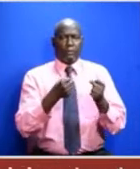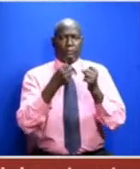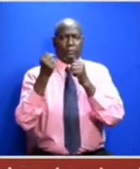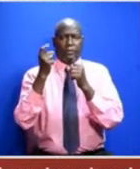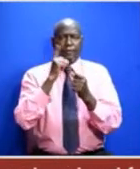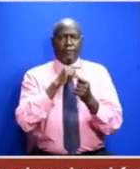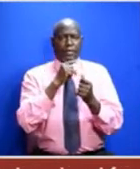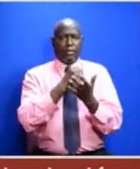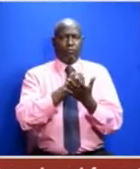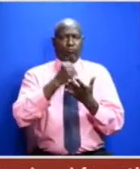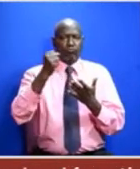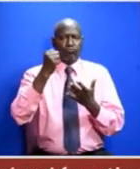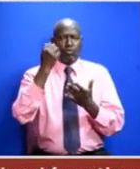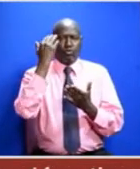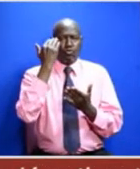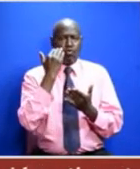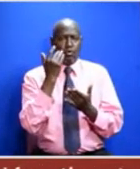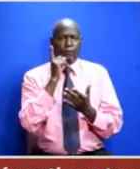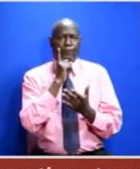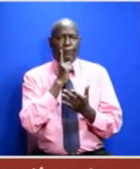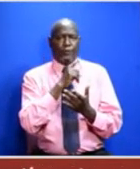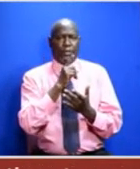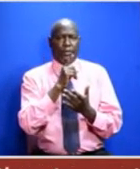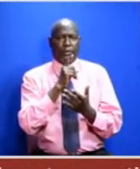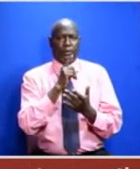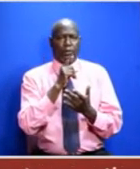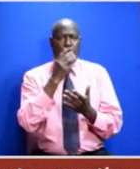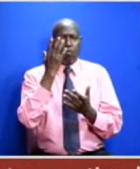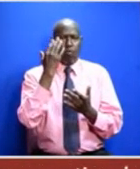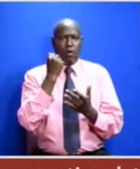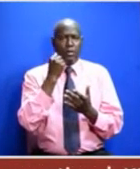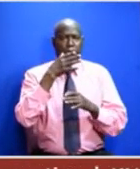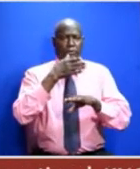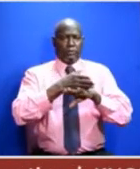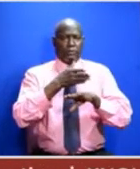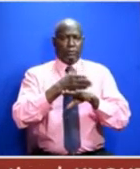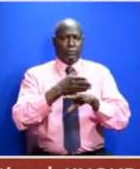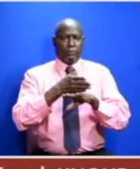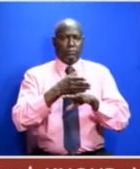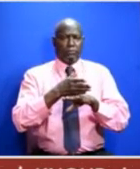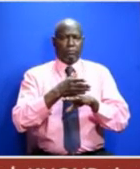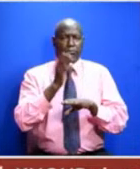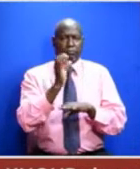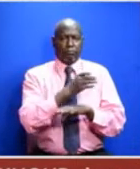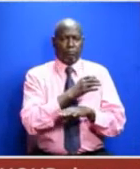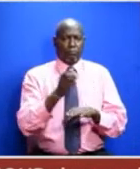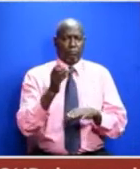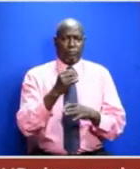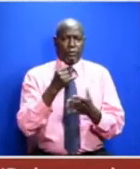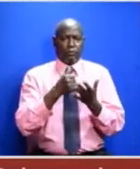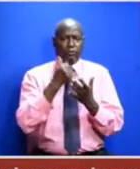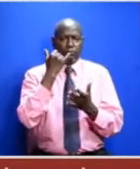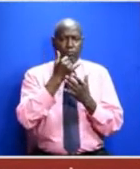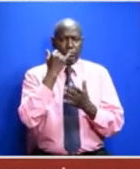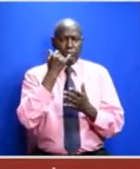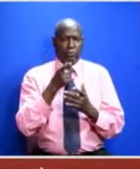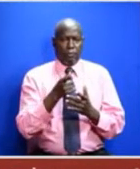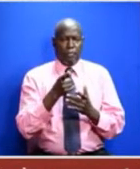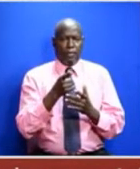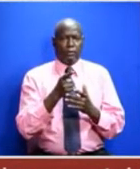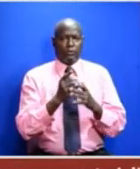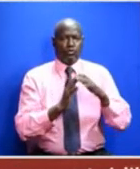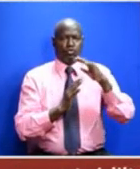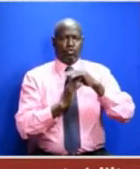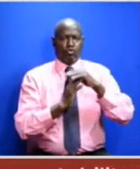and arraigned over the sale of illicit alcohol and drugs in Meru, Tharaka Nithi and Embu counties. Kindiki, who met